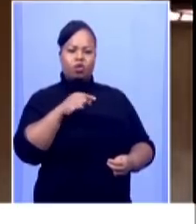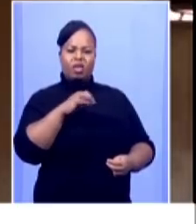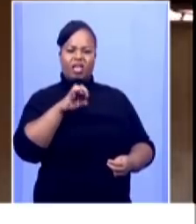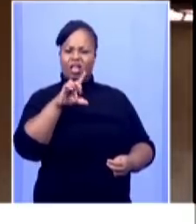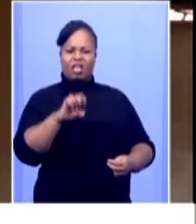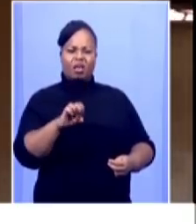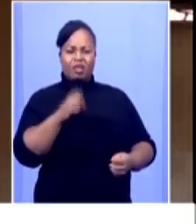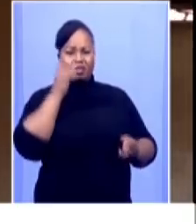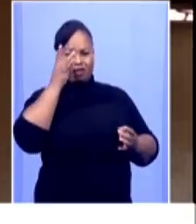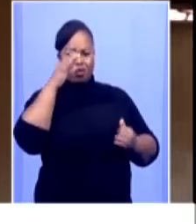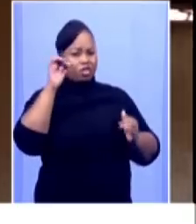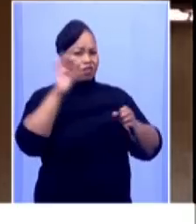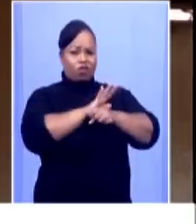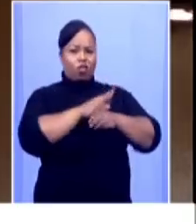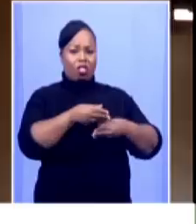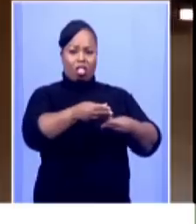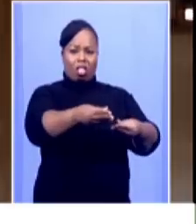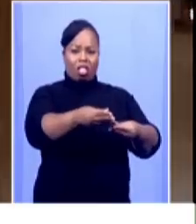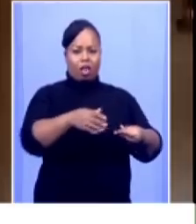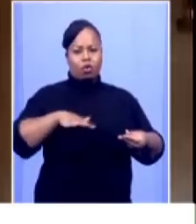the information yet.